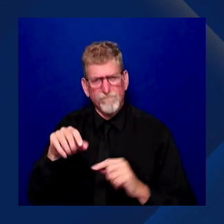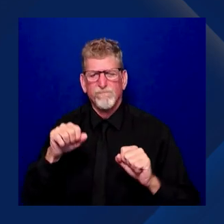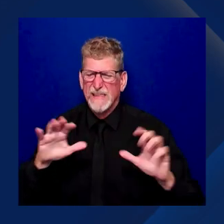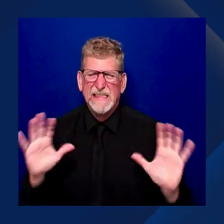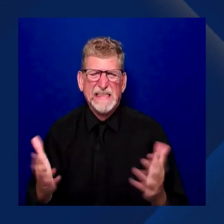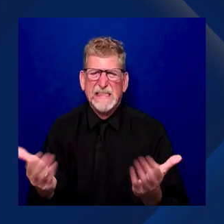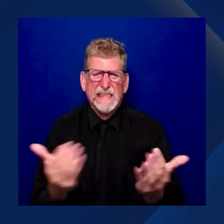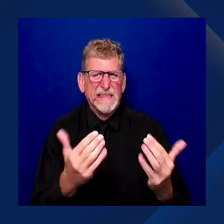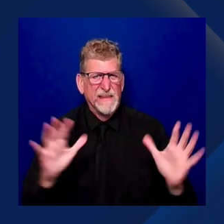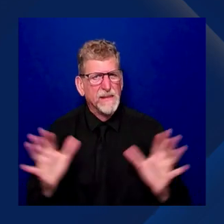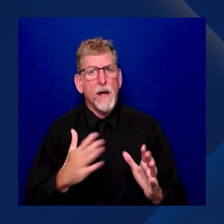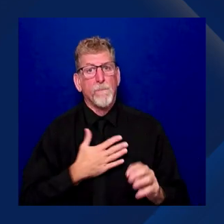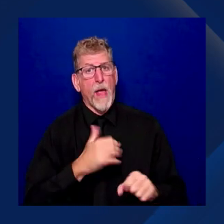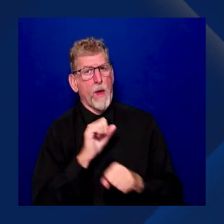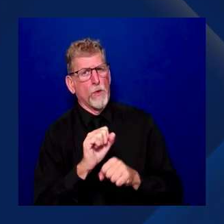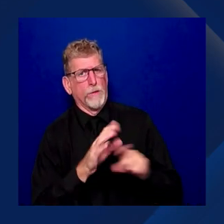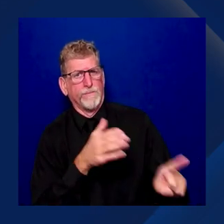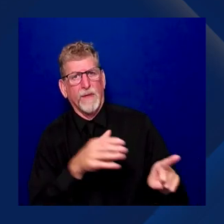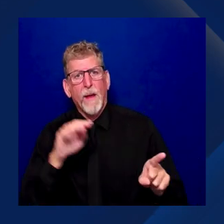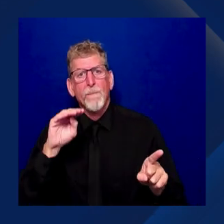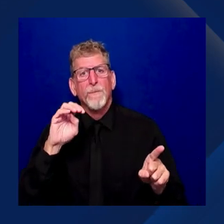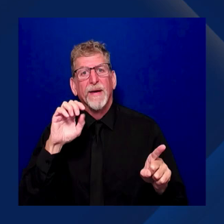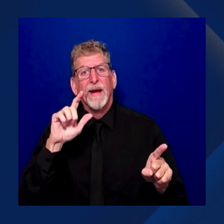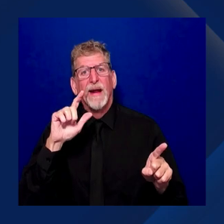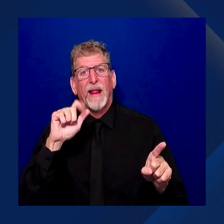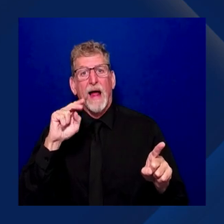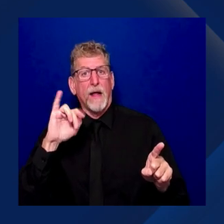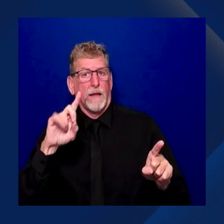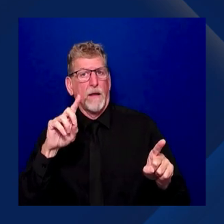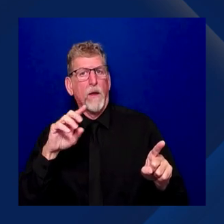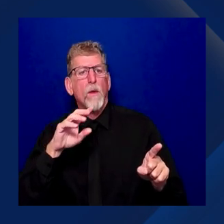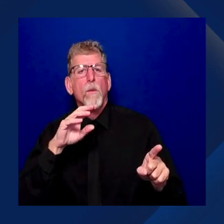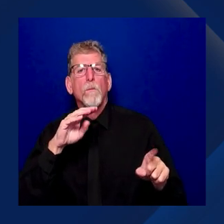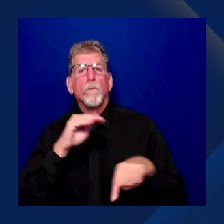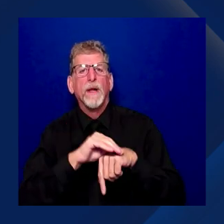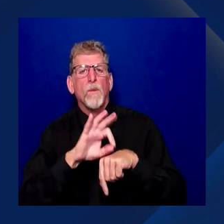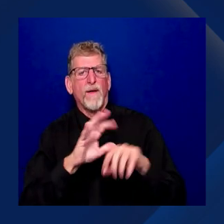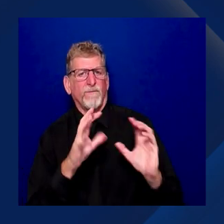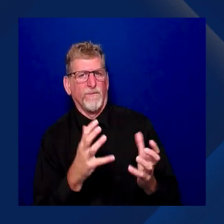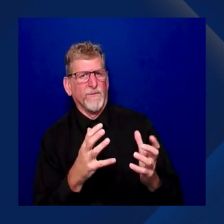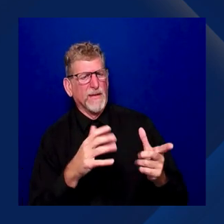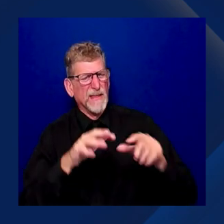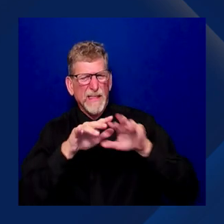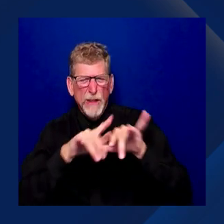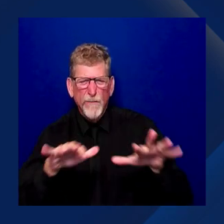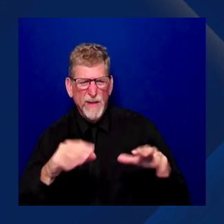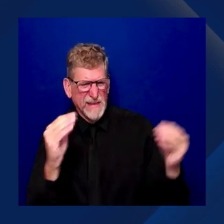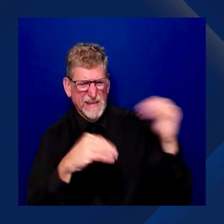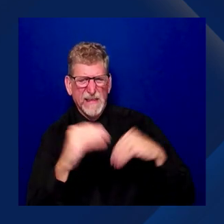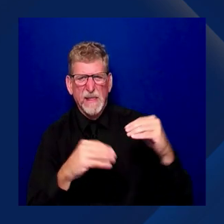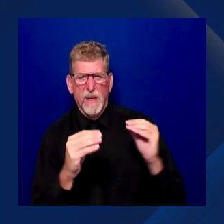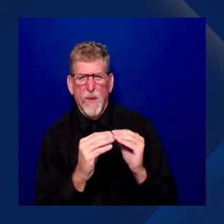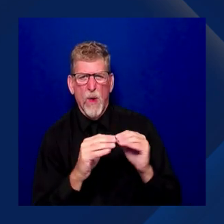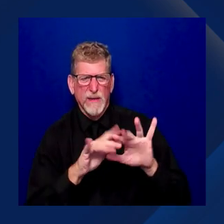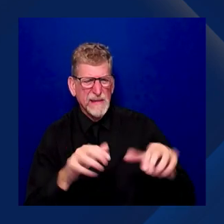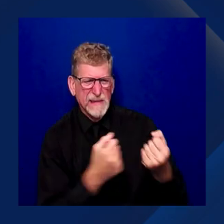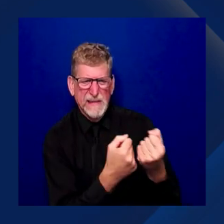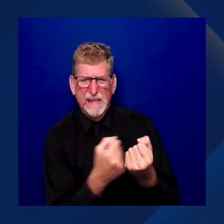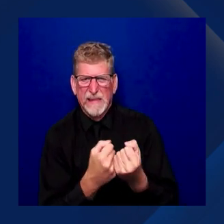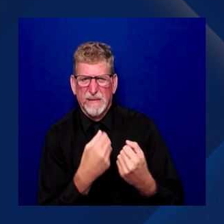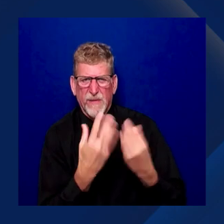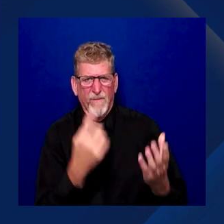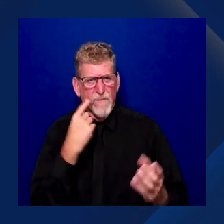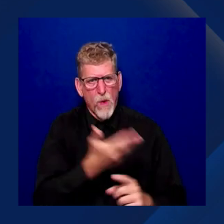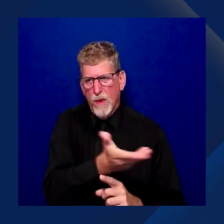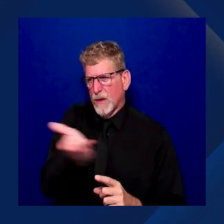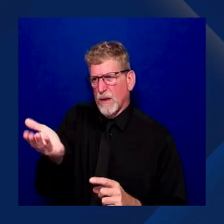Midwives, to diversify this force, to financially support midwives as they continue on their education. And I'm grateful